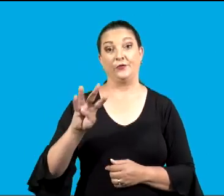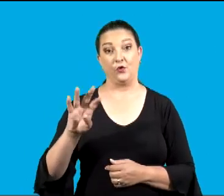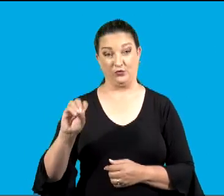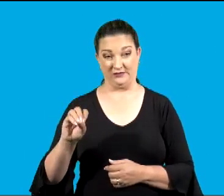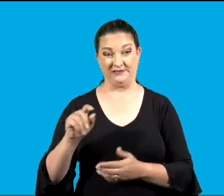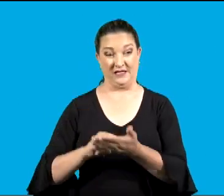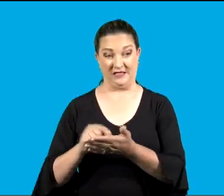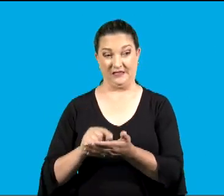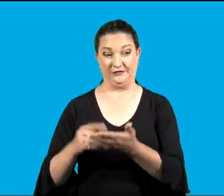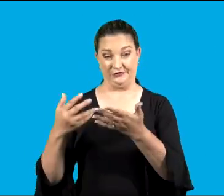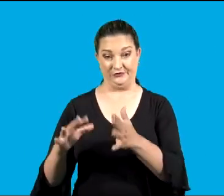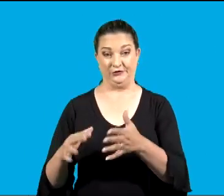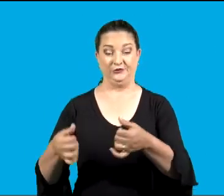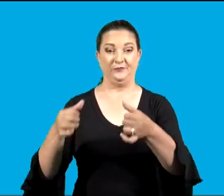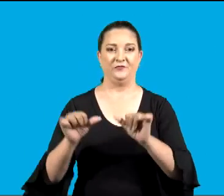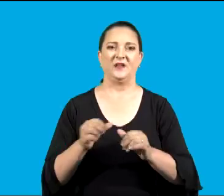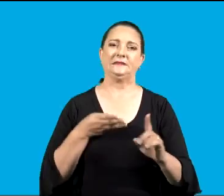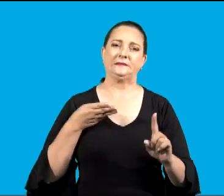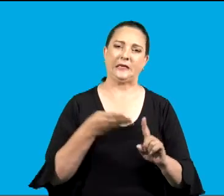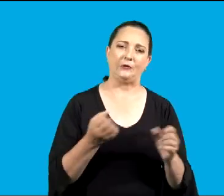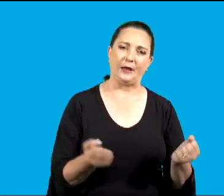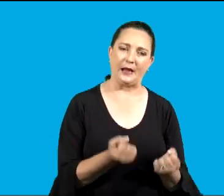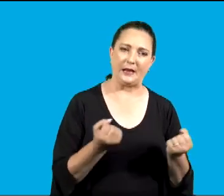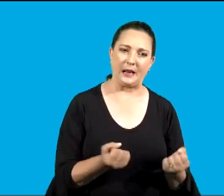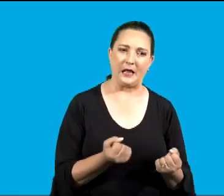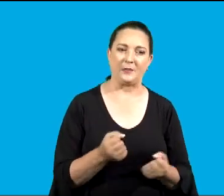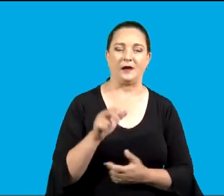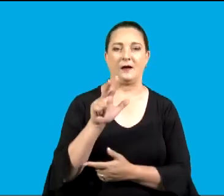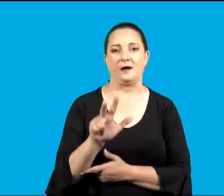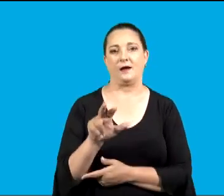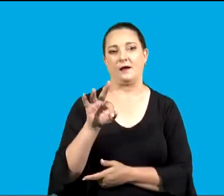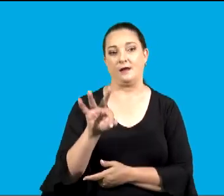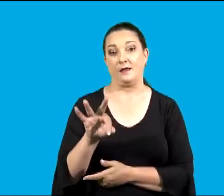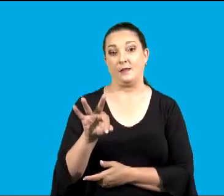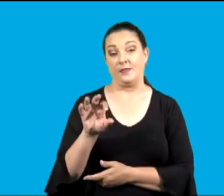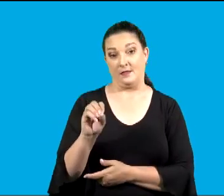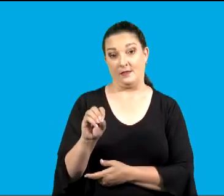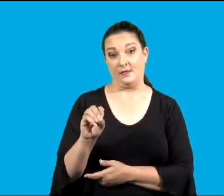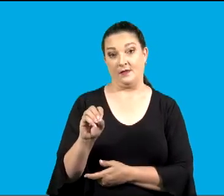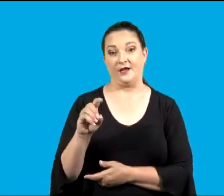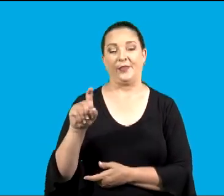513,040. We calculated that one. Now I have direct labor cost, which is